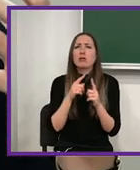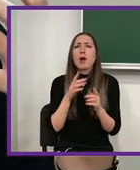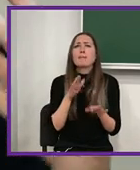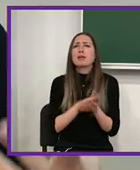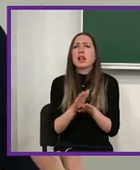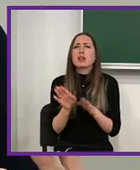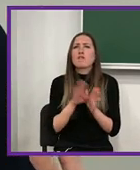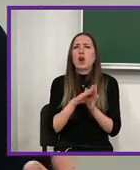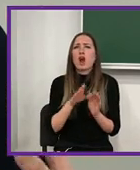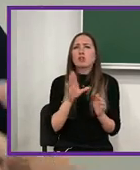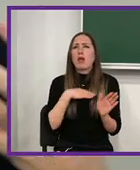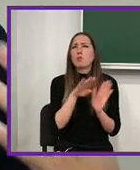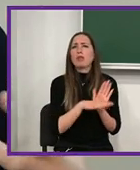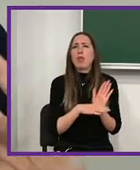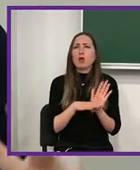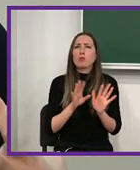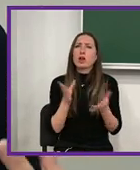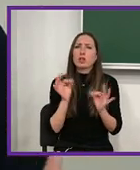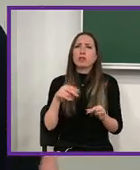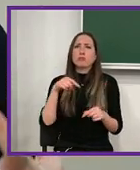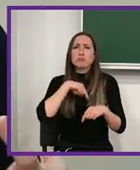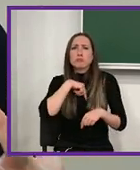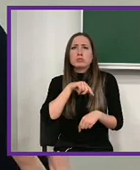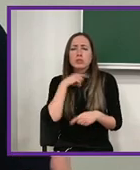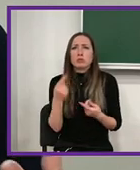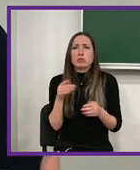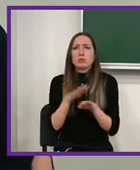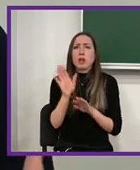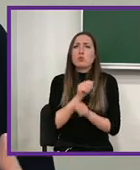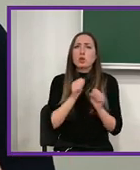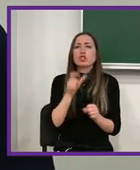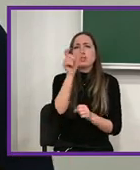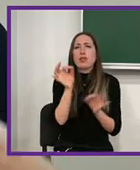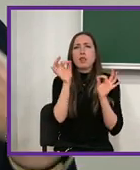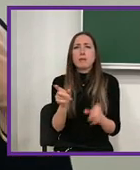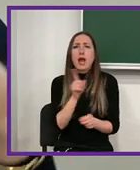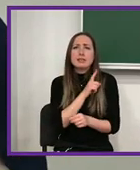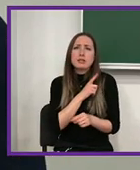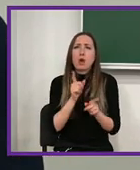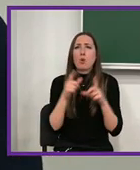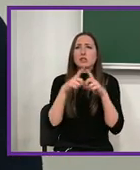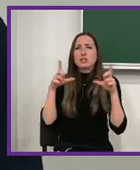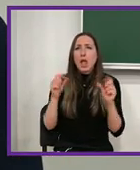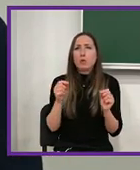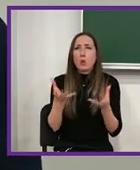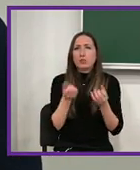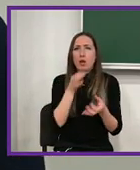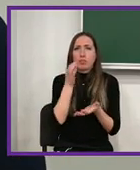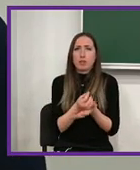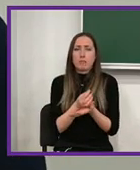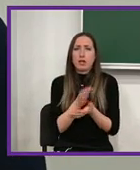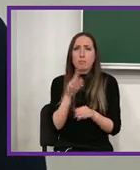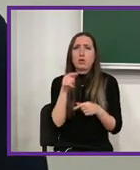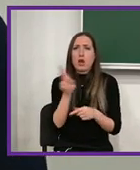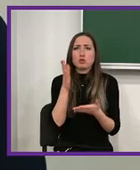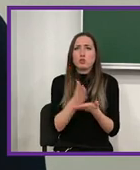you know, protection of human rights and businesses accepting responsibility for the impacts they have on people and planet, we then have a kind of a